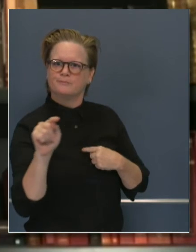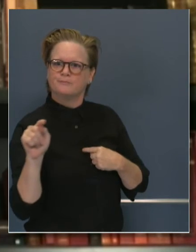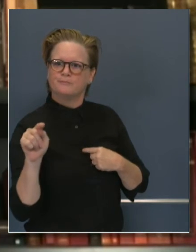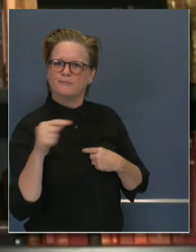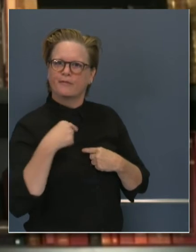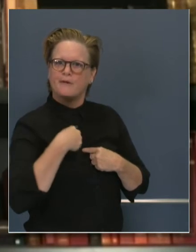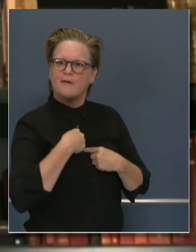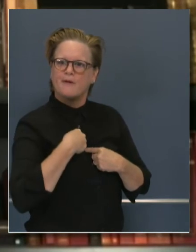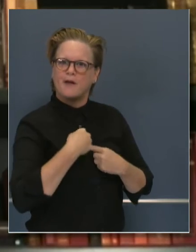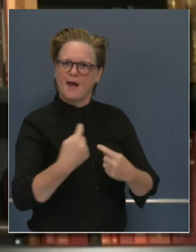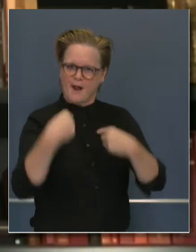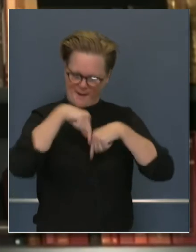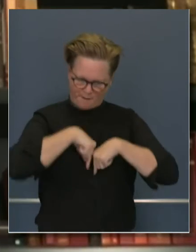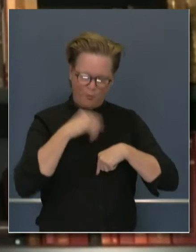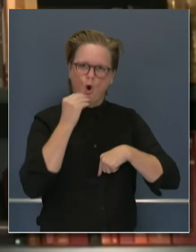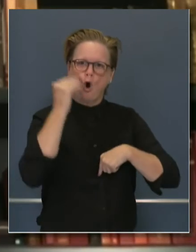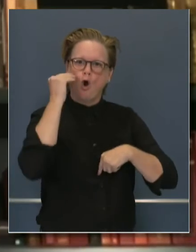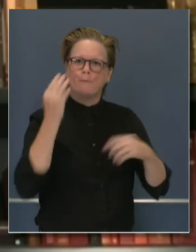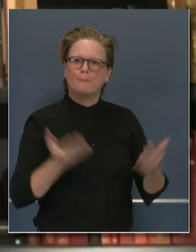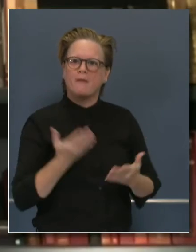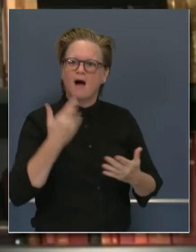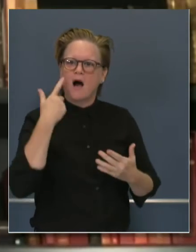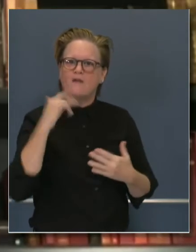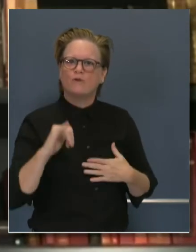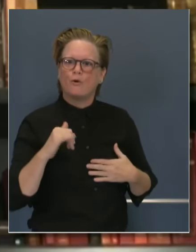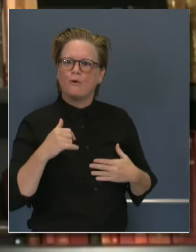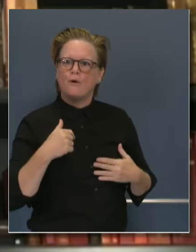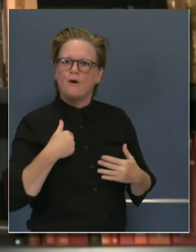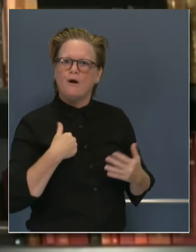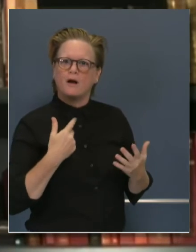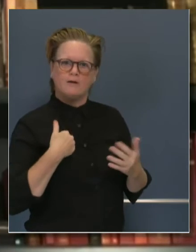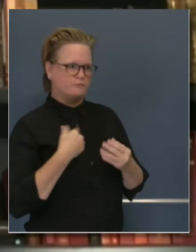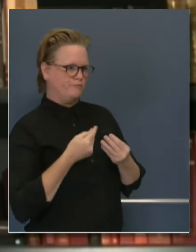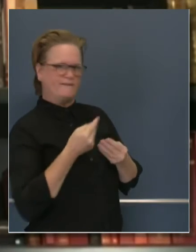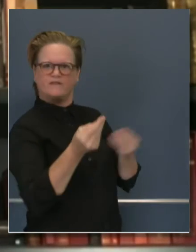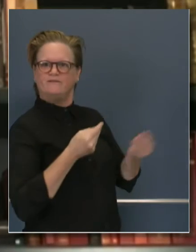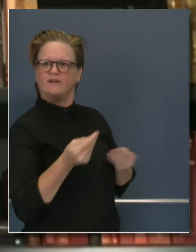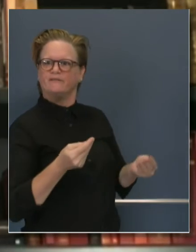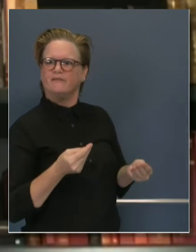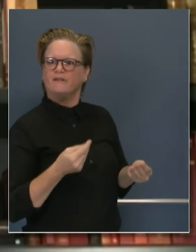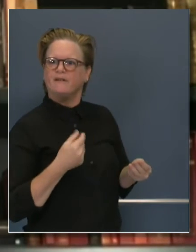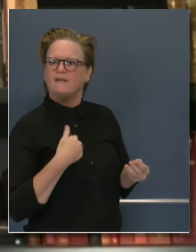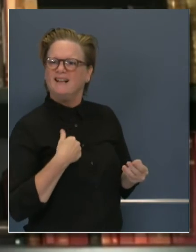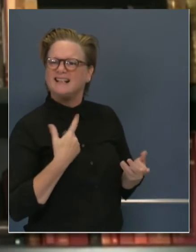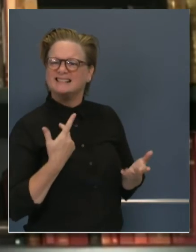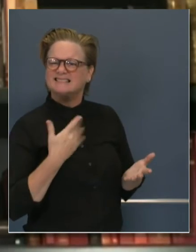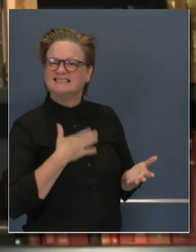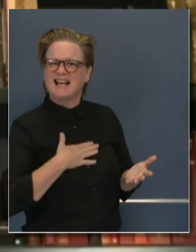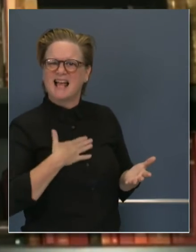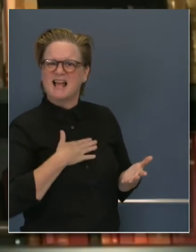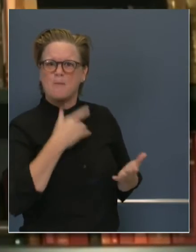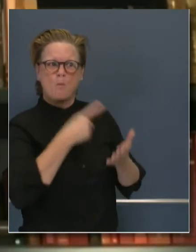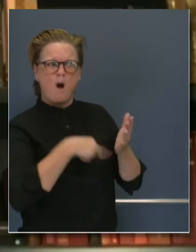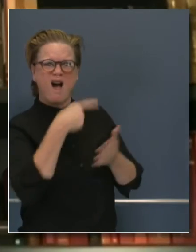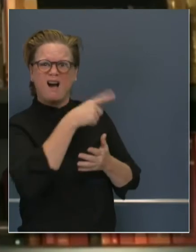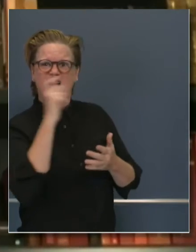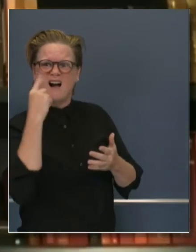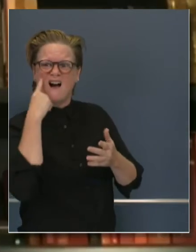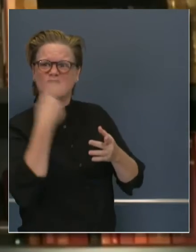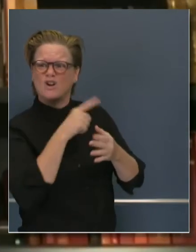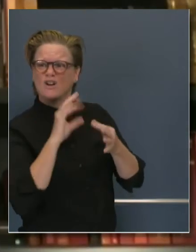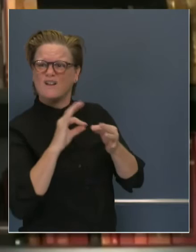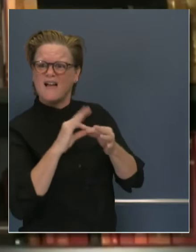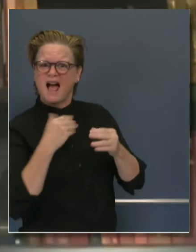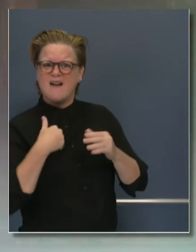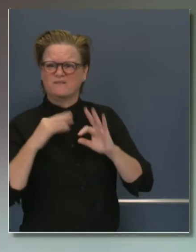we're really encouraging you to do what you're doing, Governor, which is quarantine. Make sure that you weren't infected,